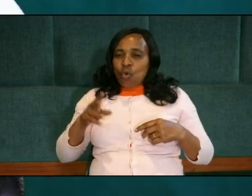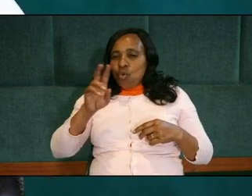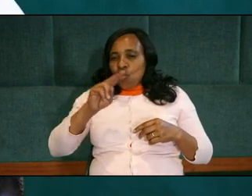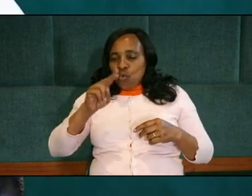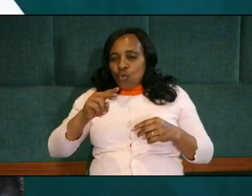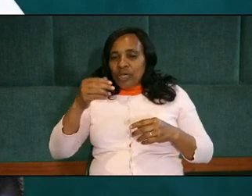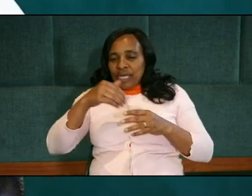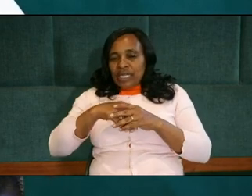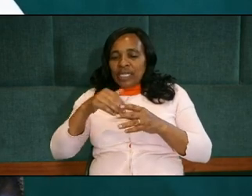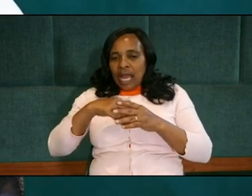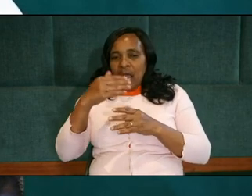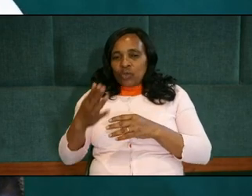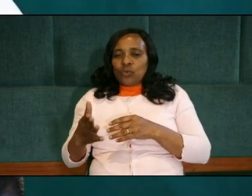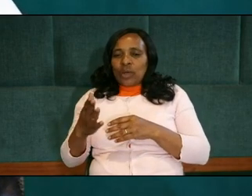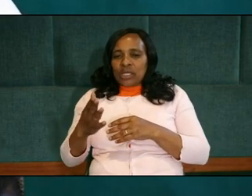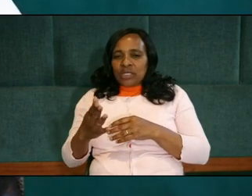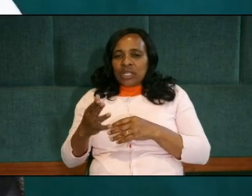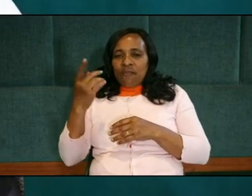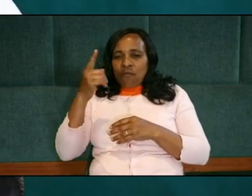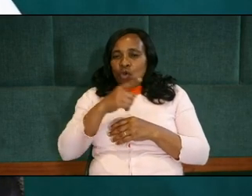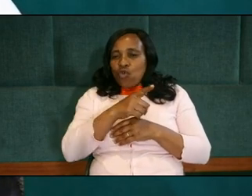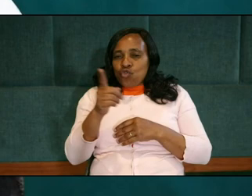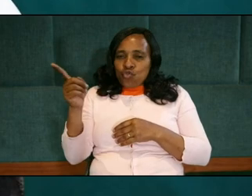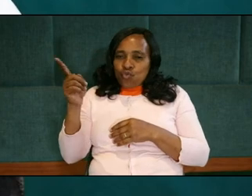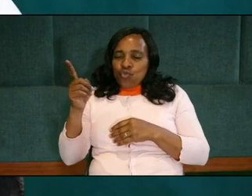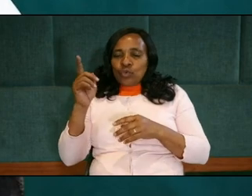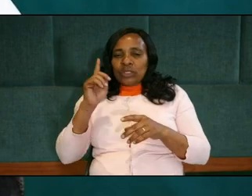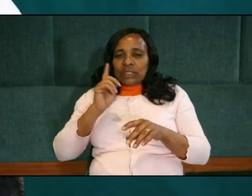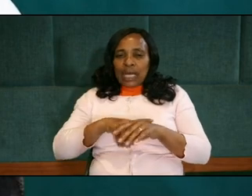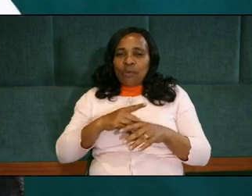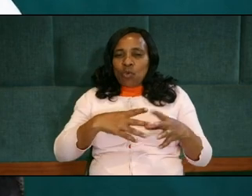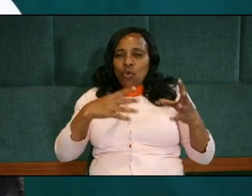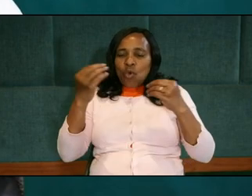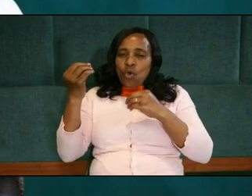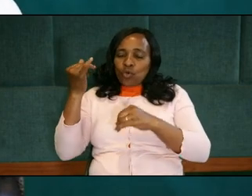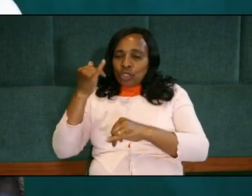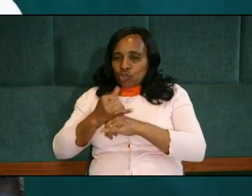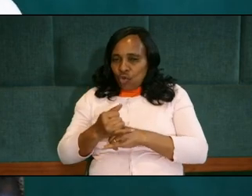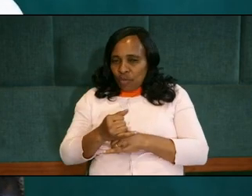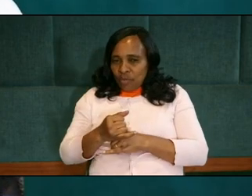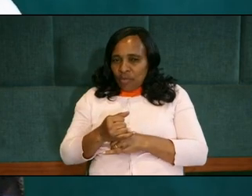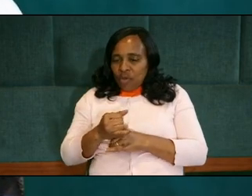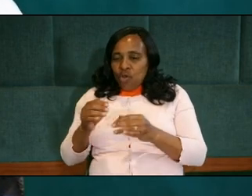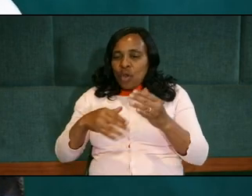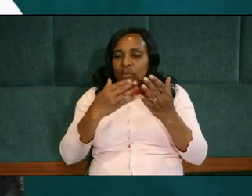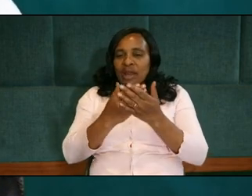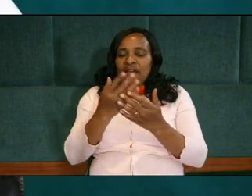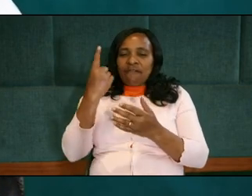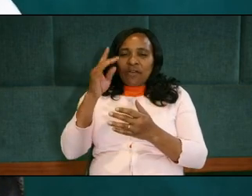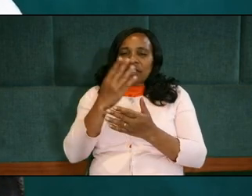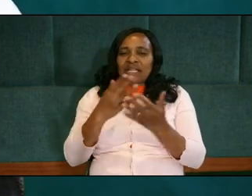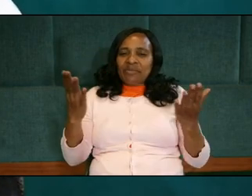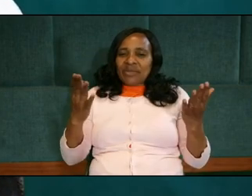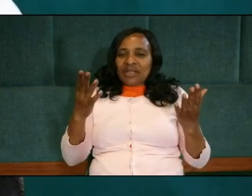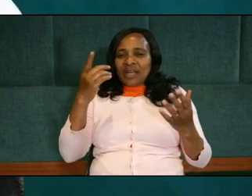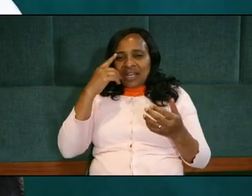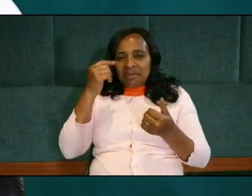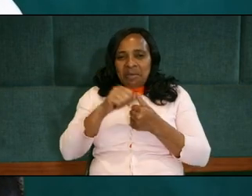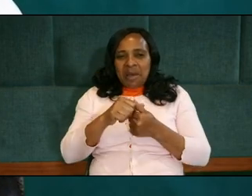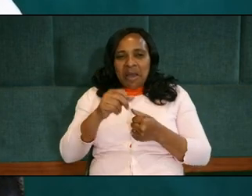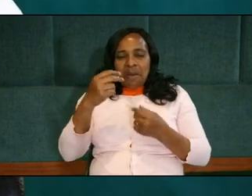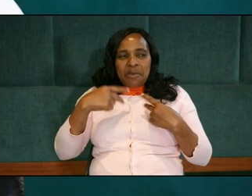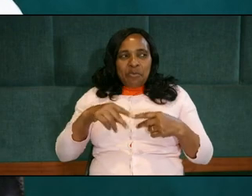outward. So for you guys, when you go for job interviews and you know, you're applying for something, remember that people look